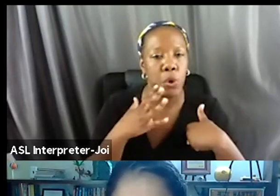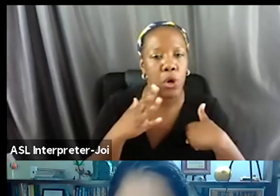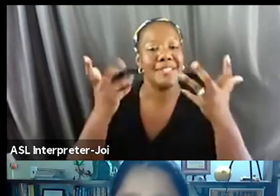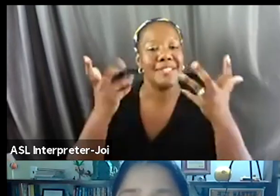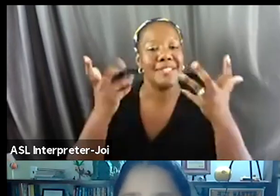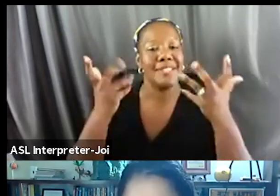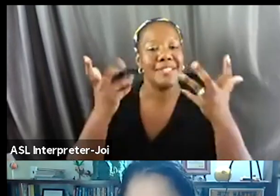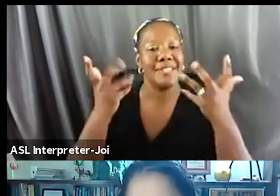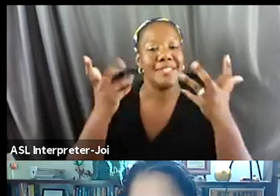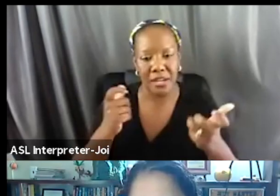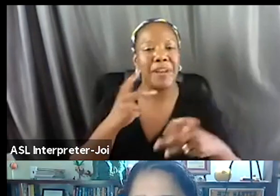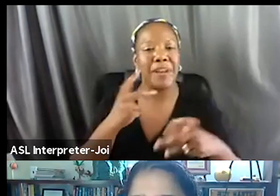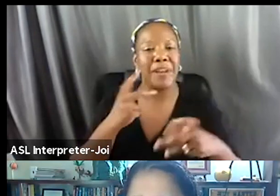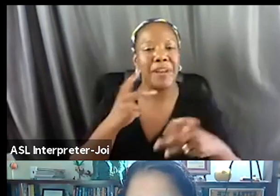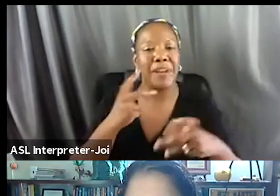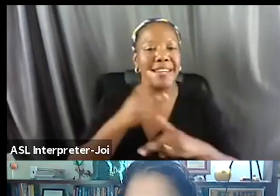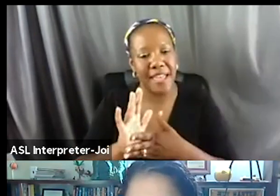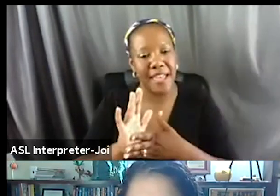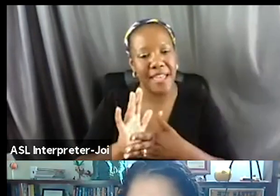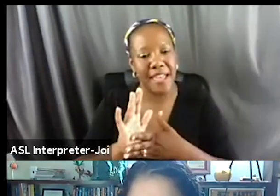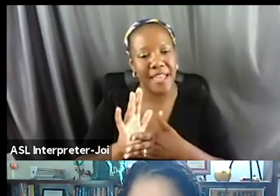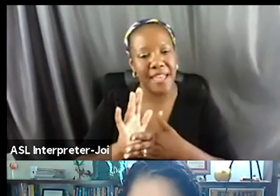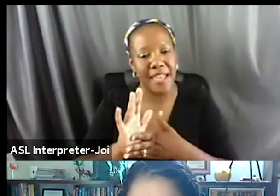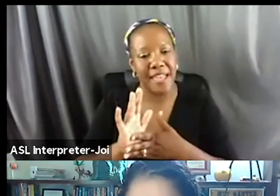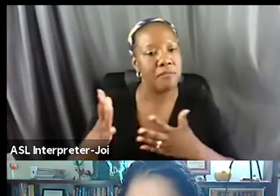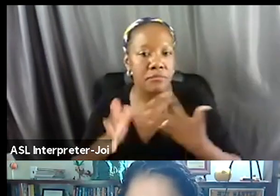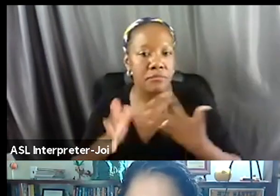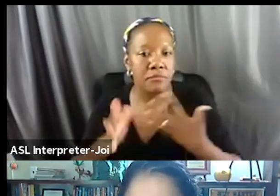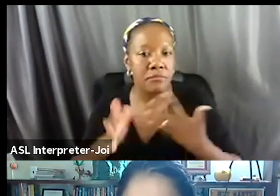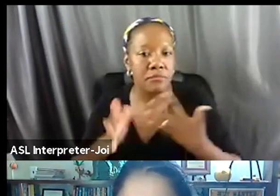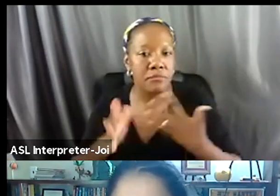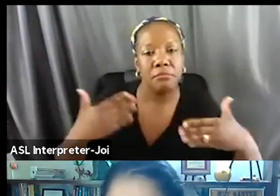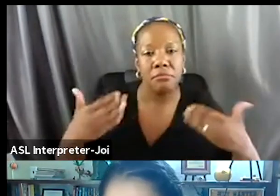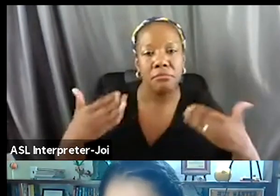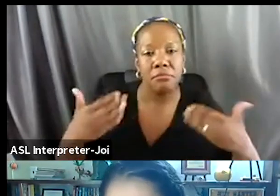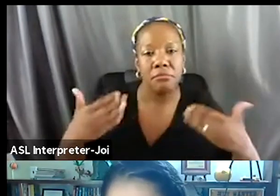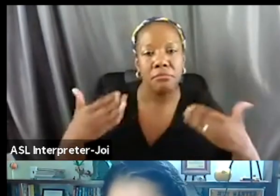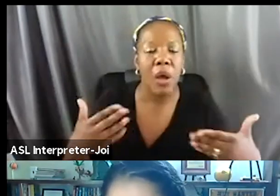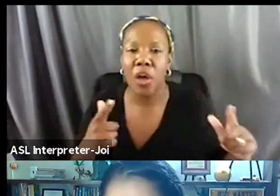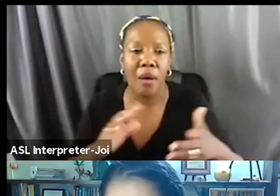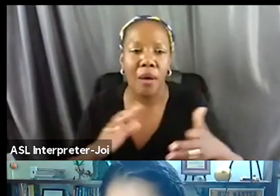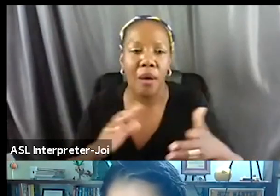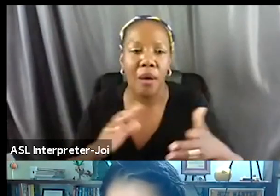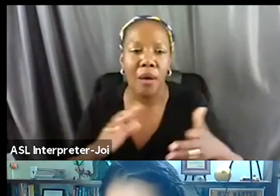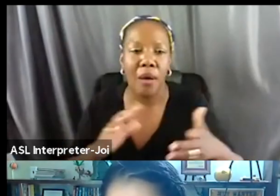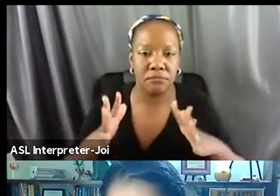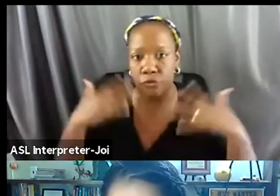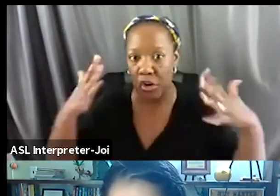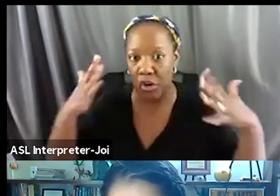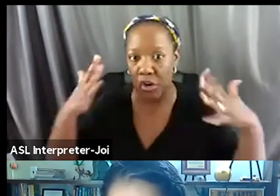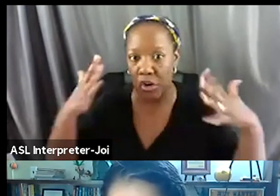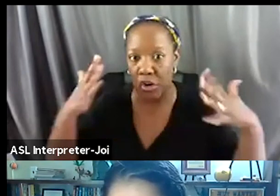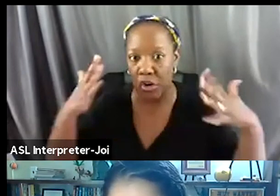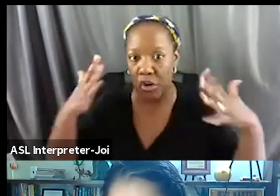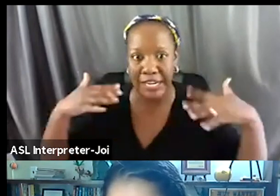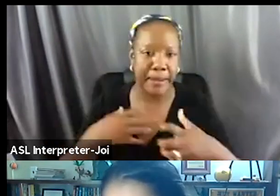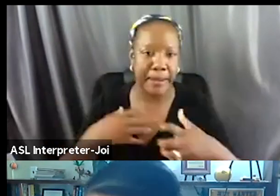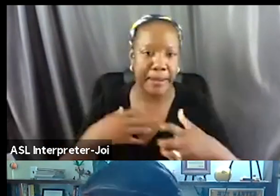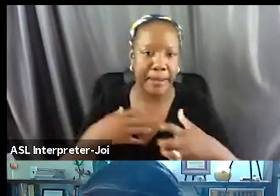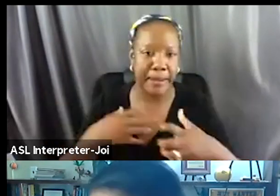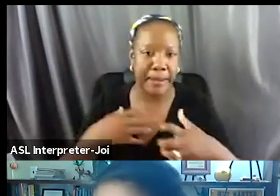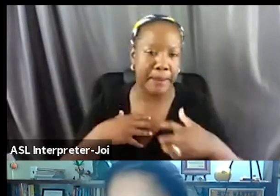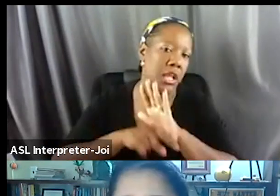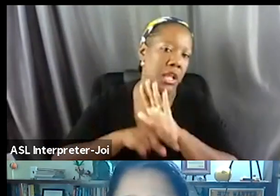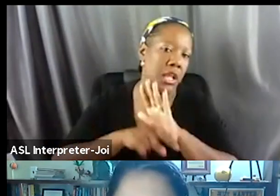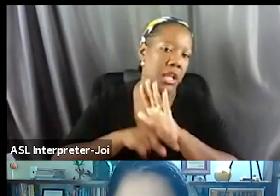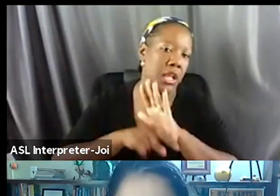upbeat, because we can all get caught up in a frenzy and complain. It doesn't mean that I don't have my